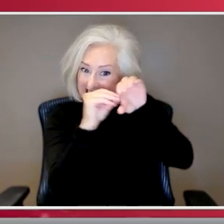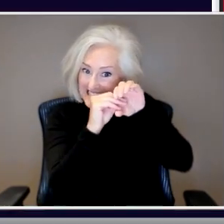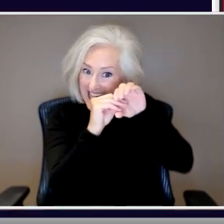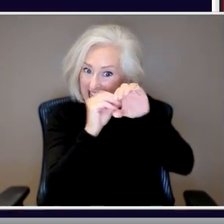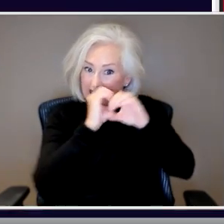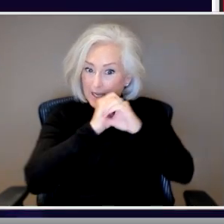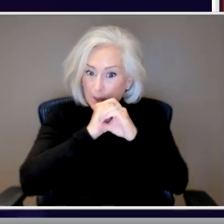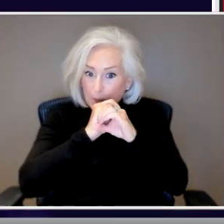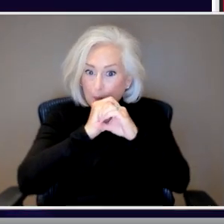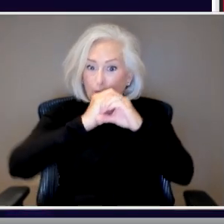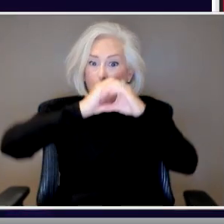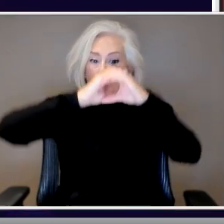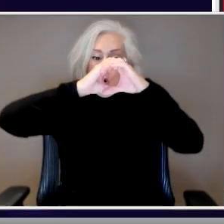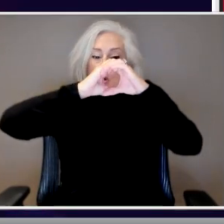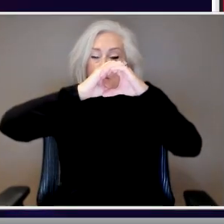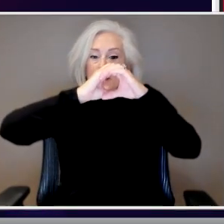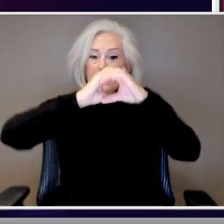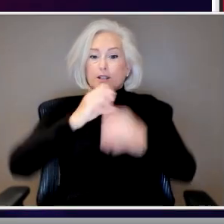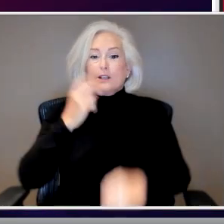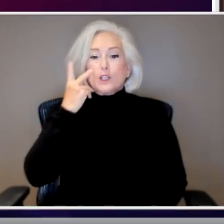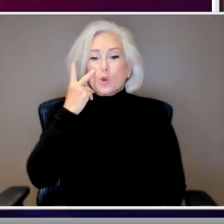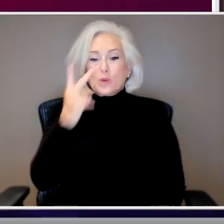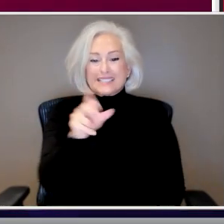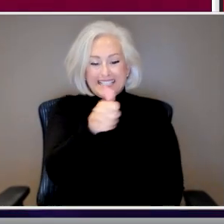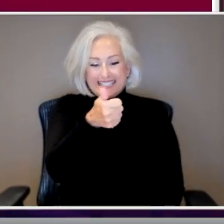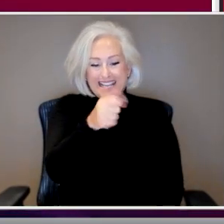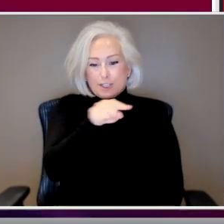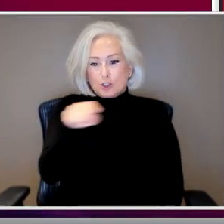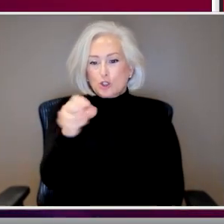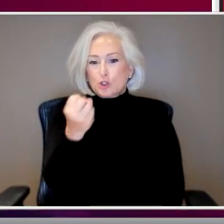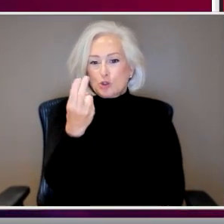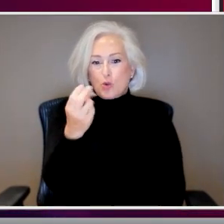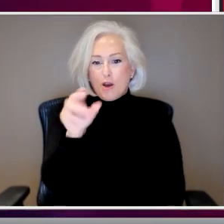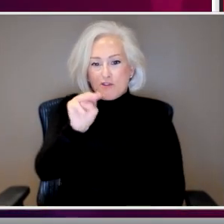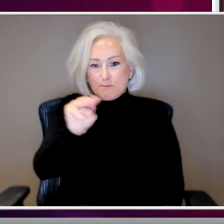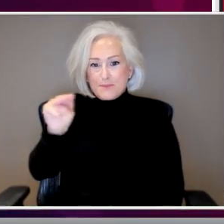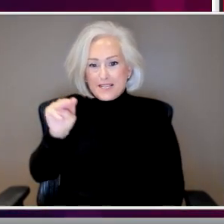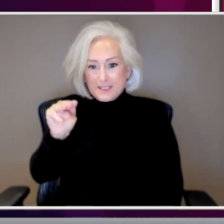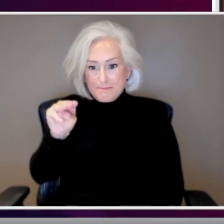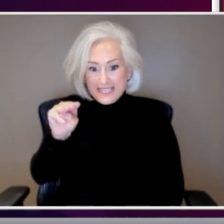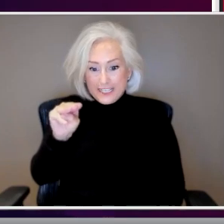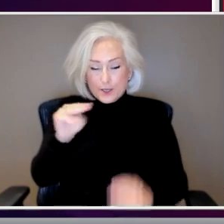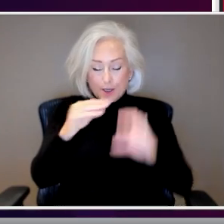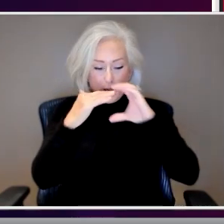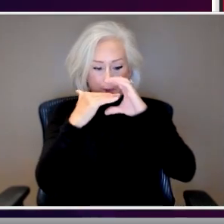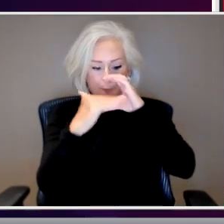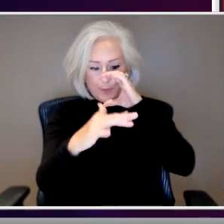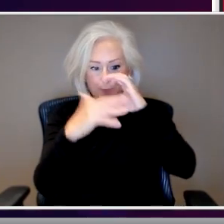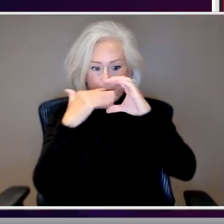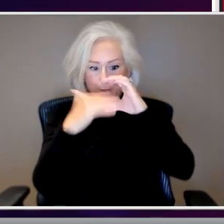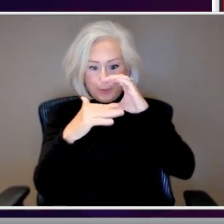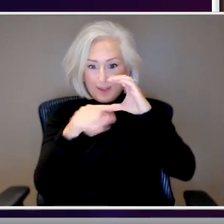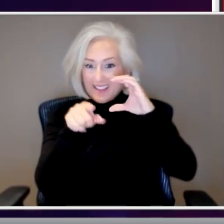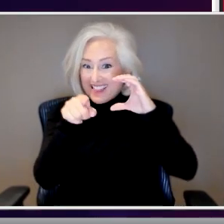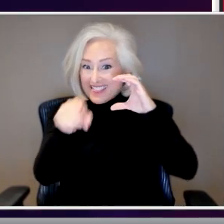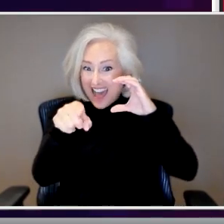12 millimeter channel that's wide open, and here it's completely obliterated. There's no lumen in this innominate artery. So that